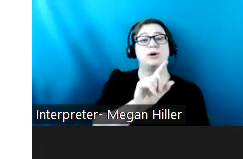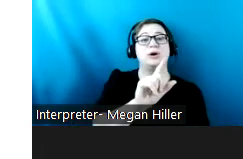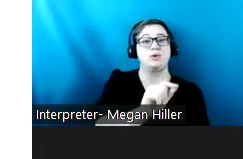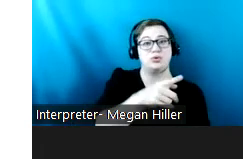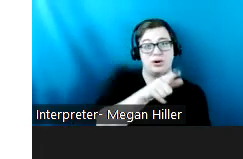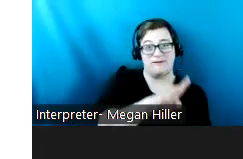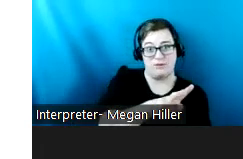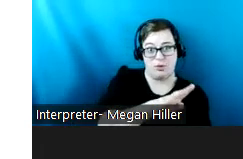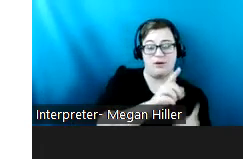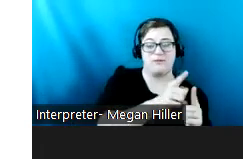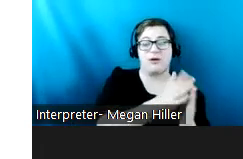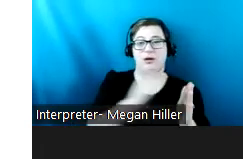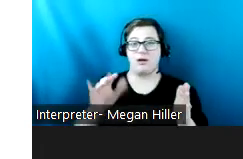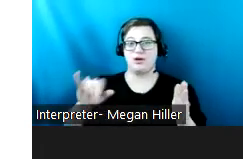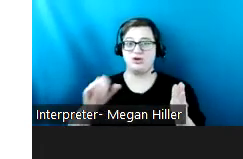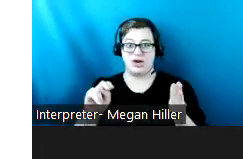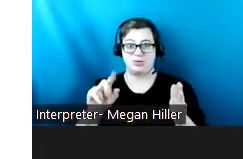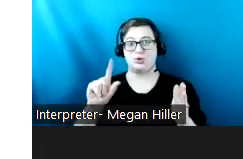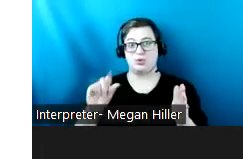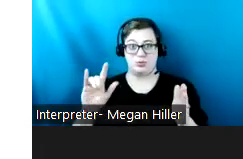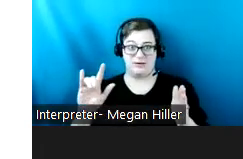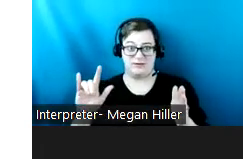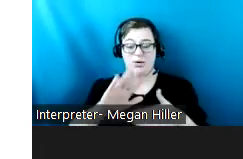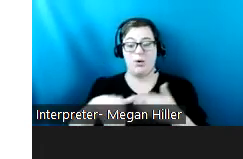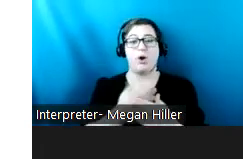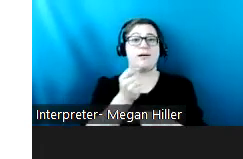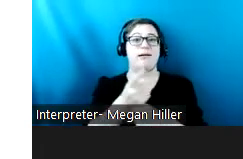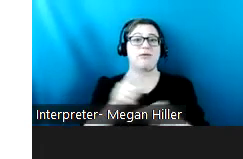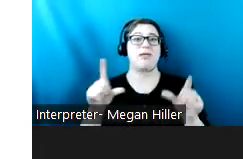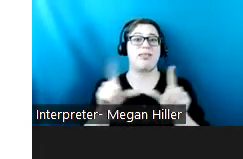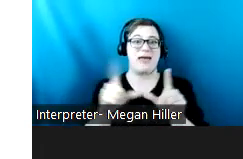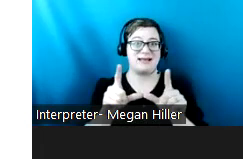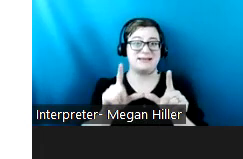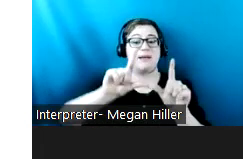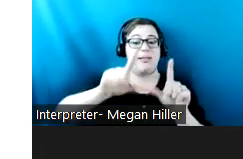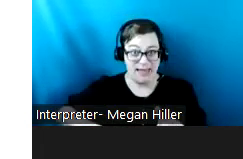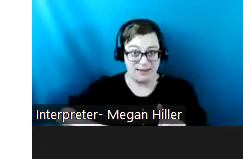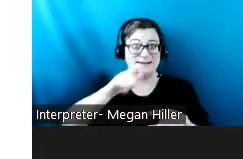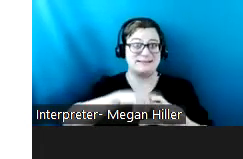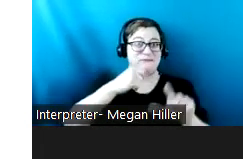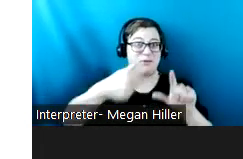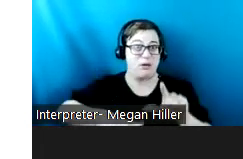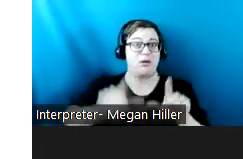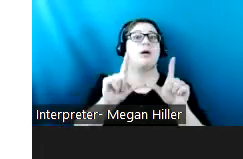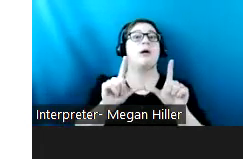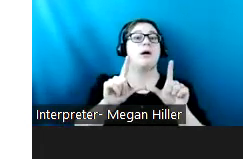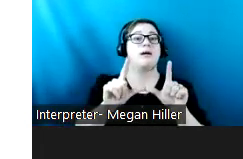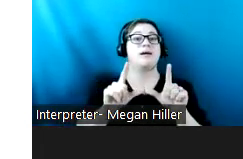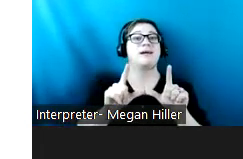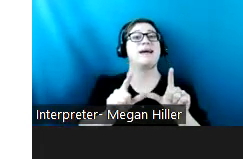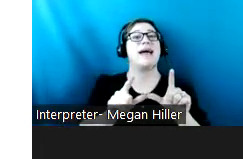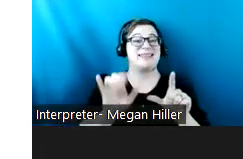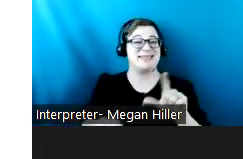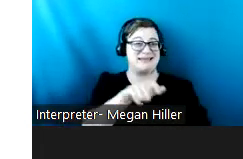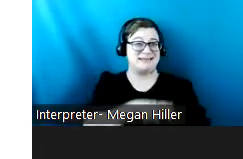January 2025, where all annual licenses will come up for renewal. And then at that point,